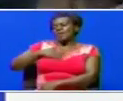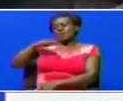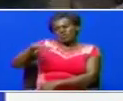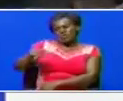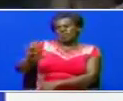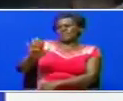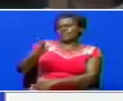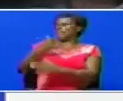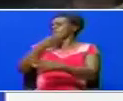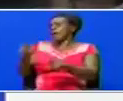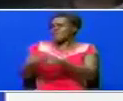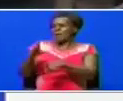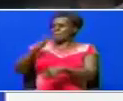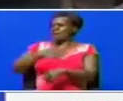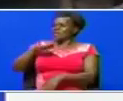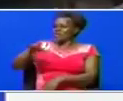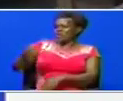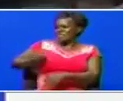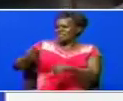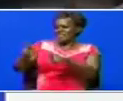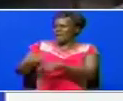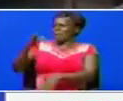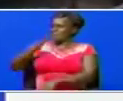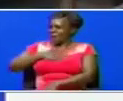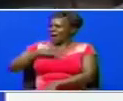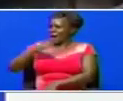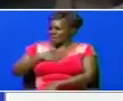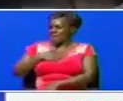are still my brother. You are still my sister.